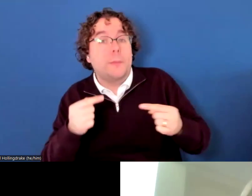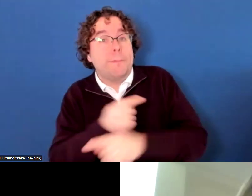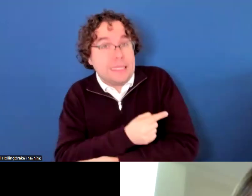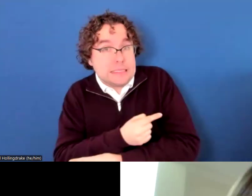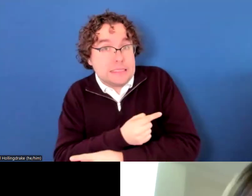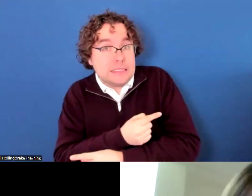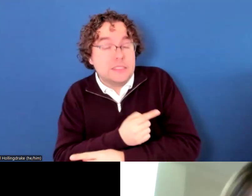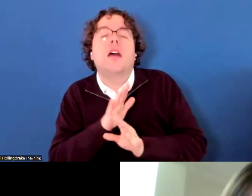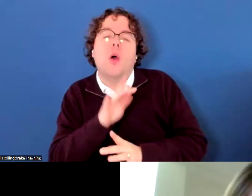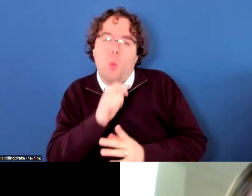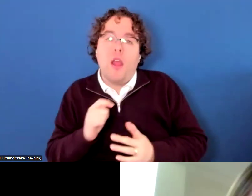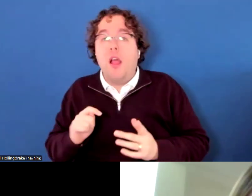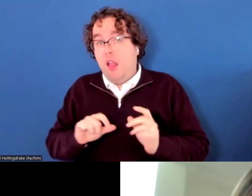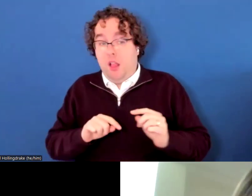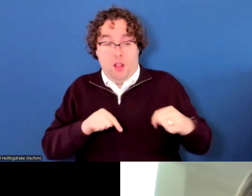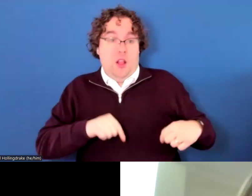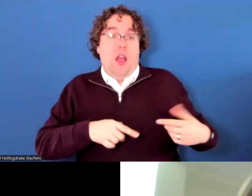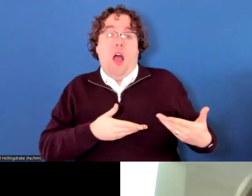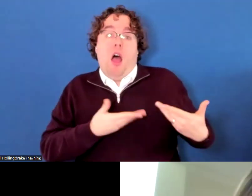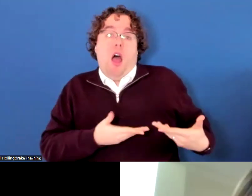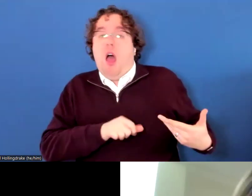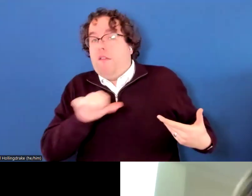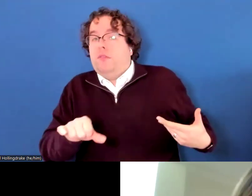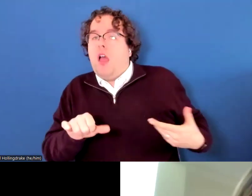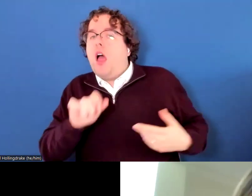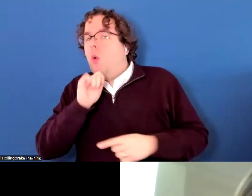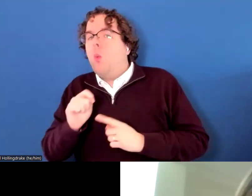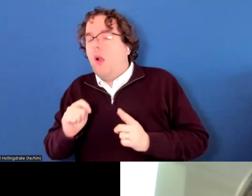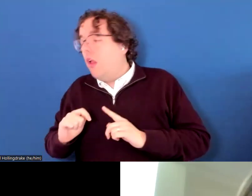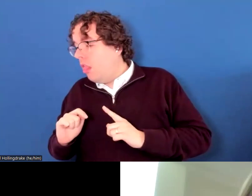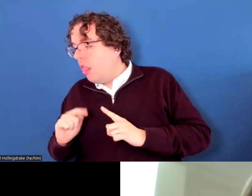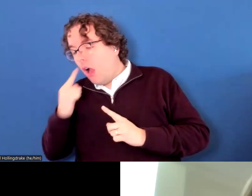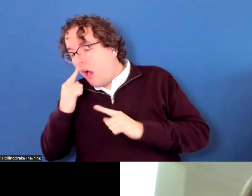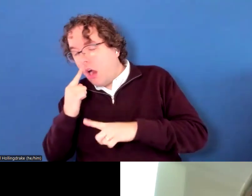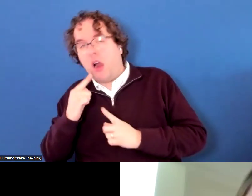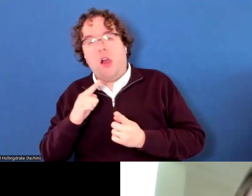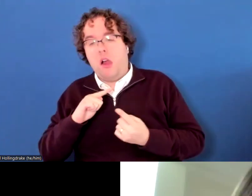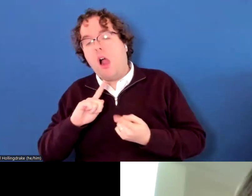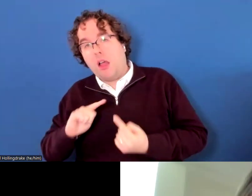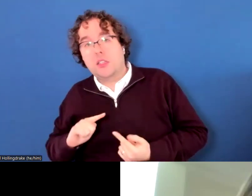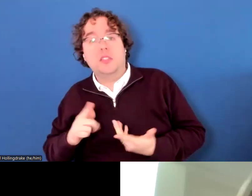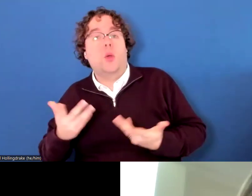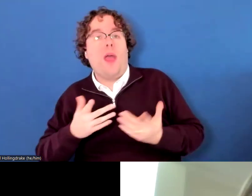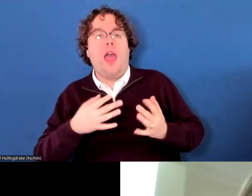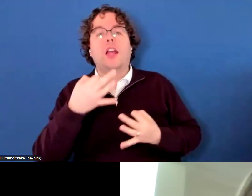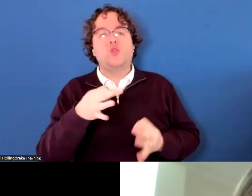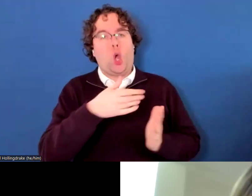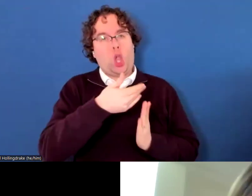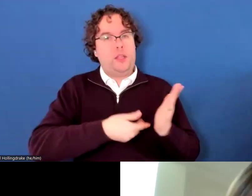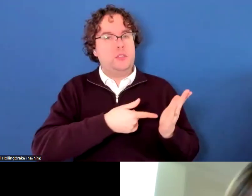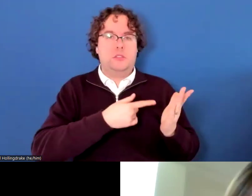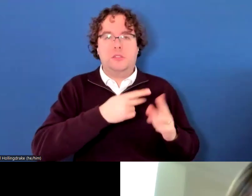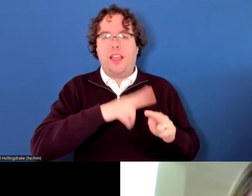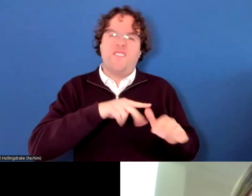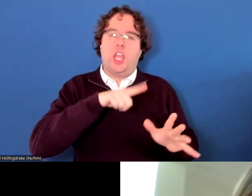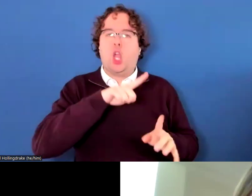will look at those after the event, and we'll post a document with the answers, the responses to those questions as well. So please don't worry if we don't get to